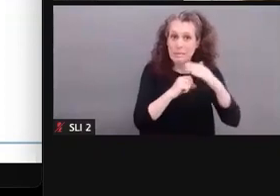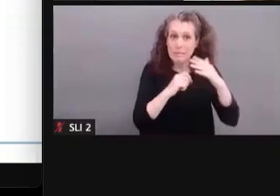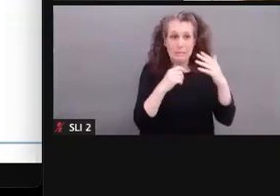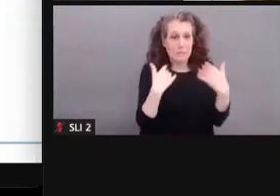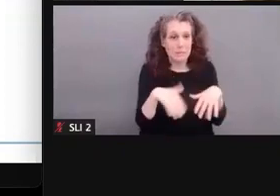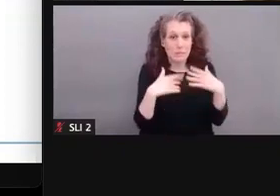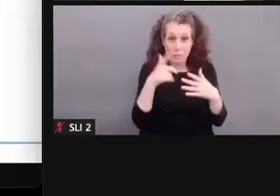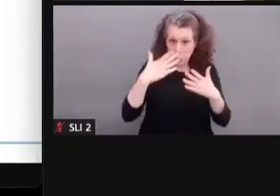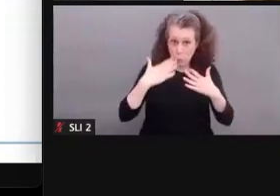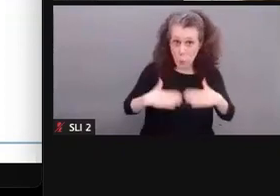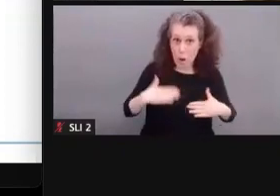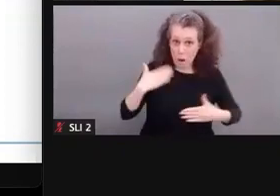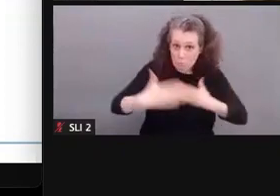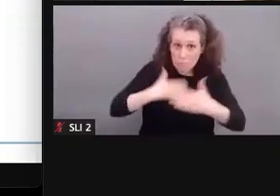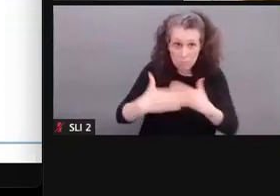Okay, thank you,